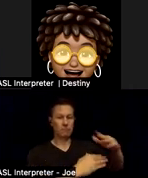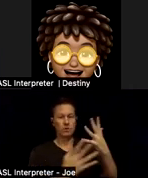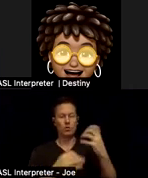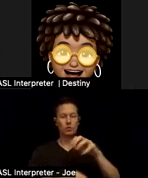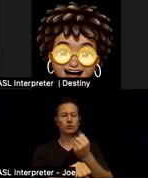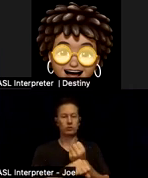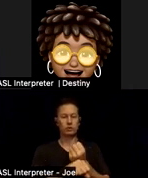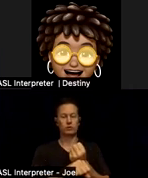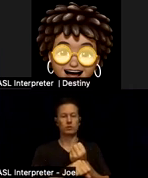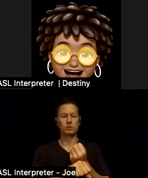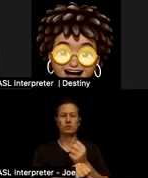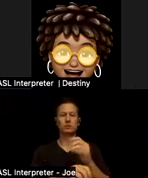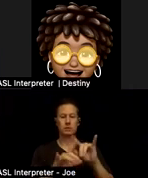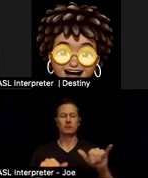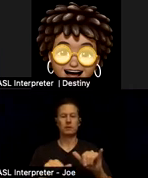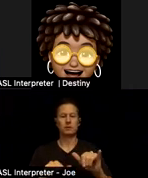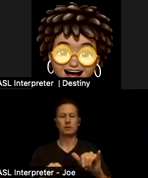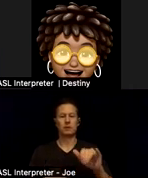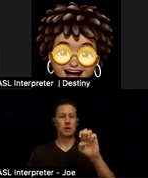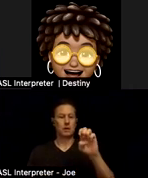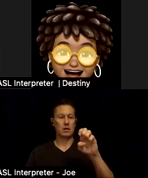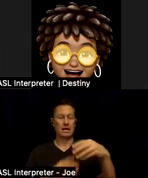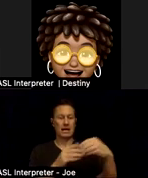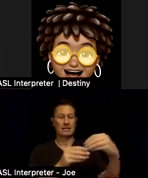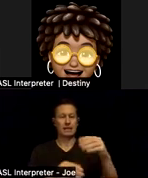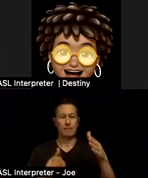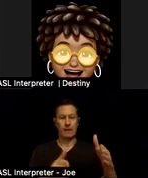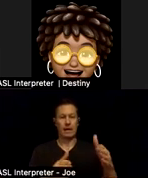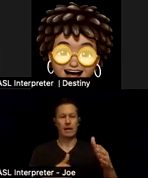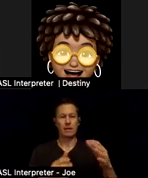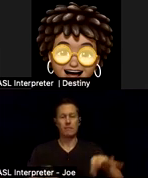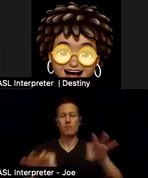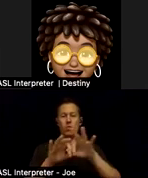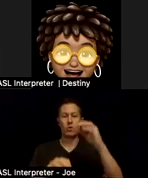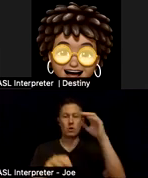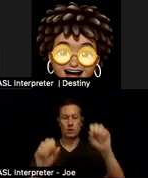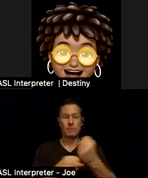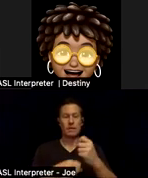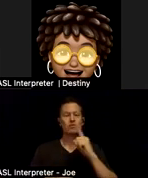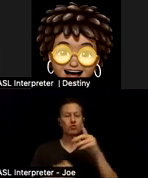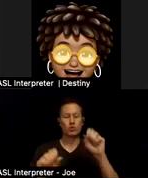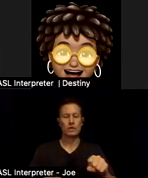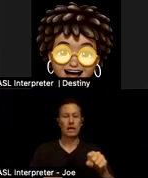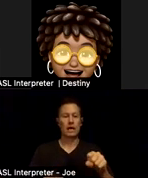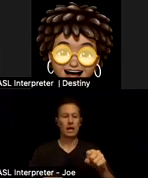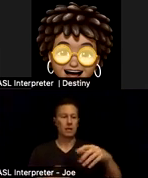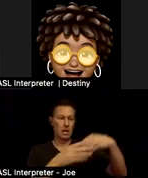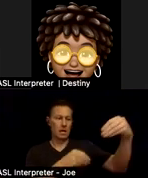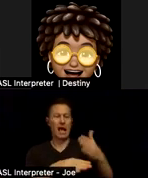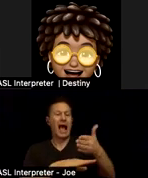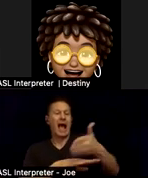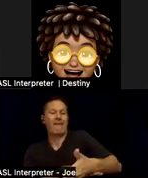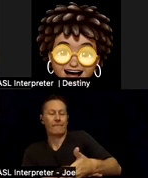well. These exit pathways are gonna be very vital to making sure that you can exit safely after the earthquake happens. It's really important to remember